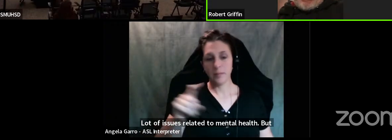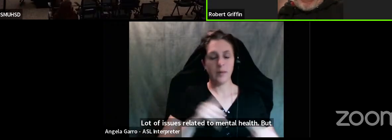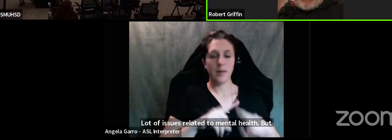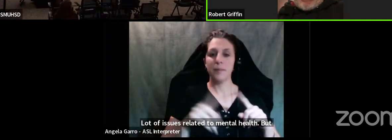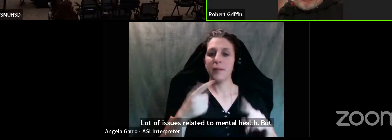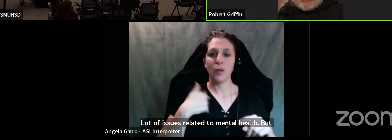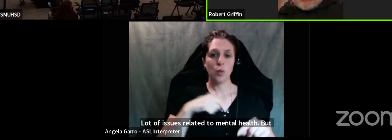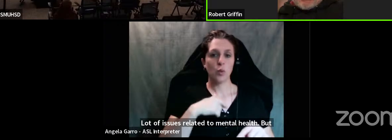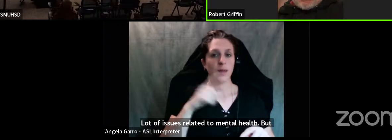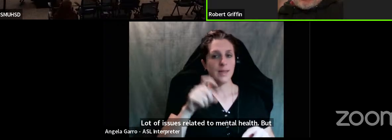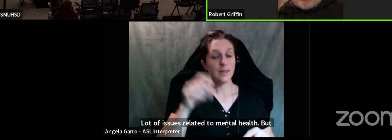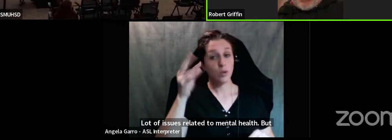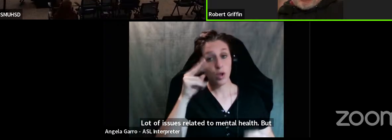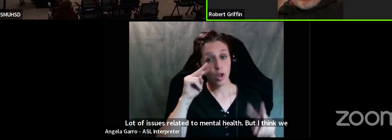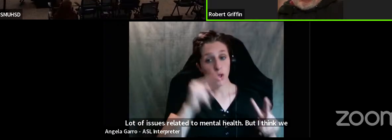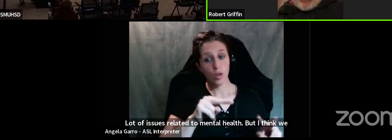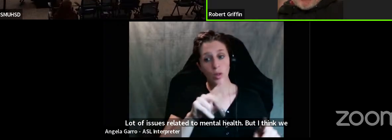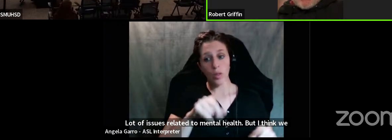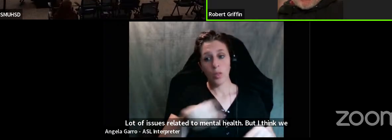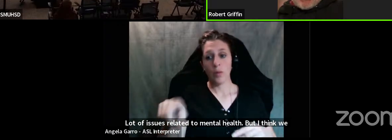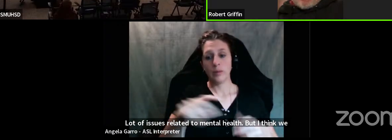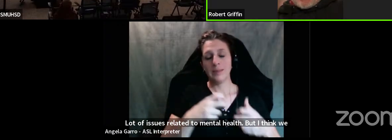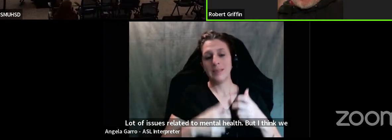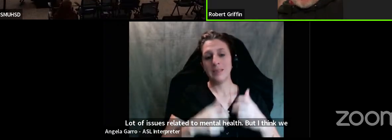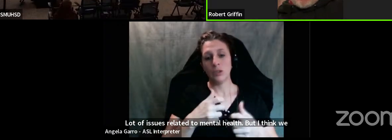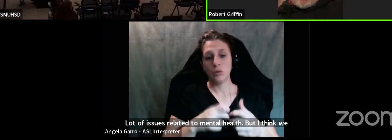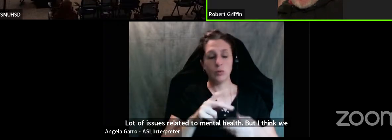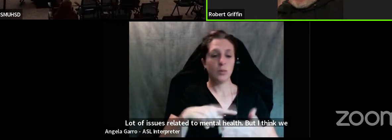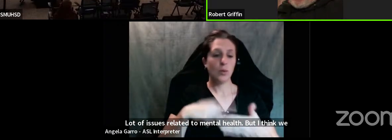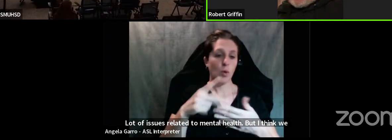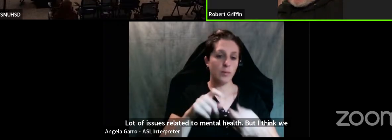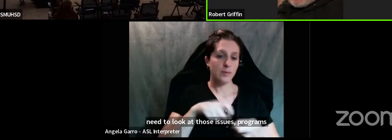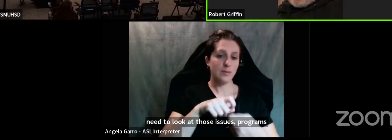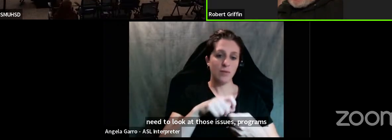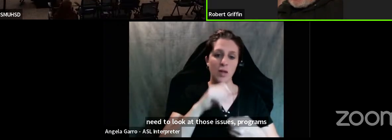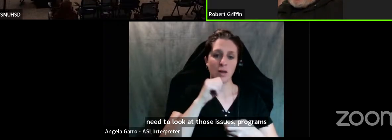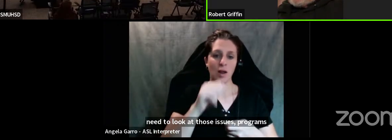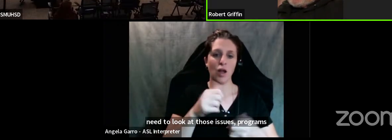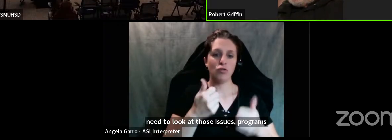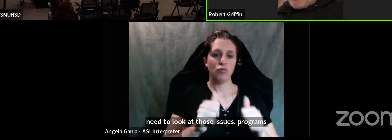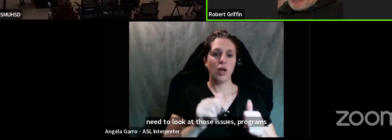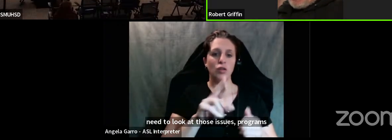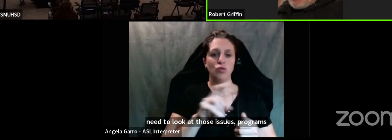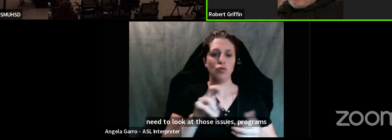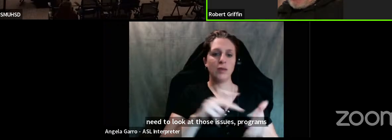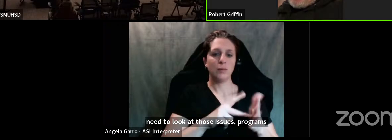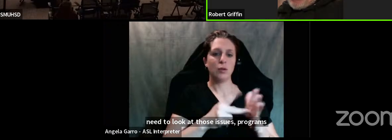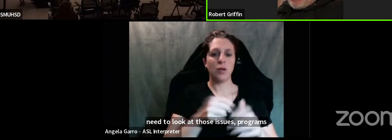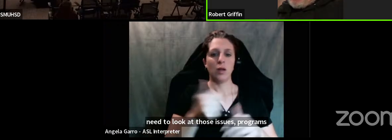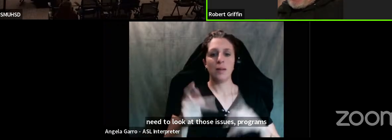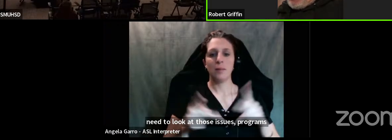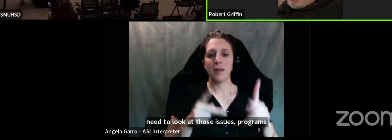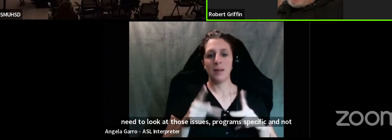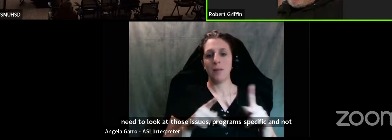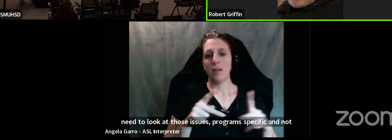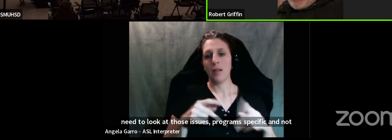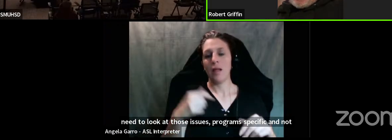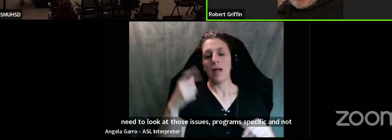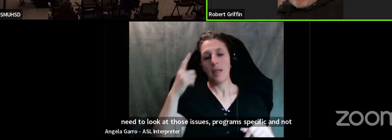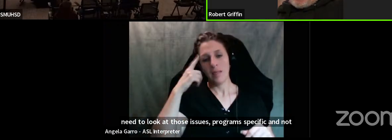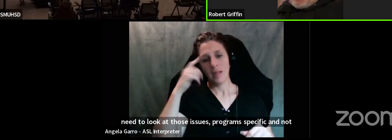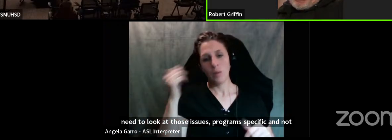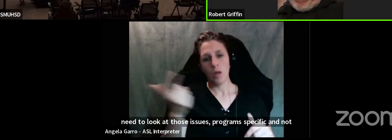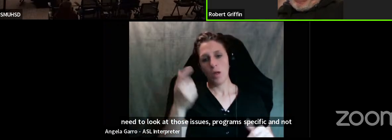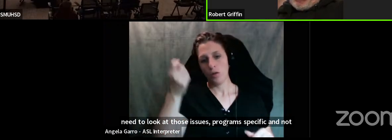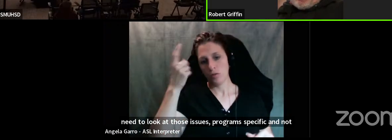we need to look at those issues program specific and not try to repurpose other people. And I think we all